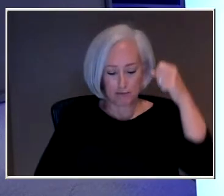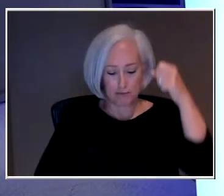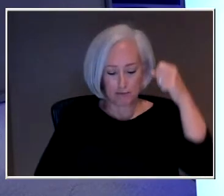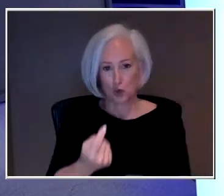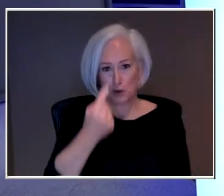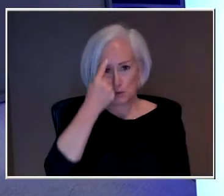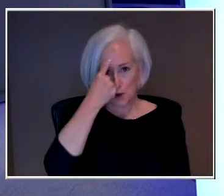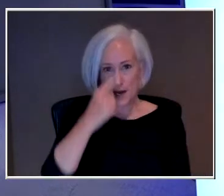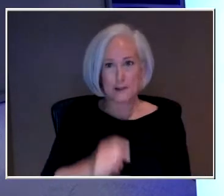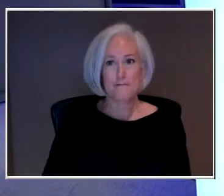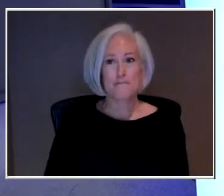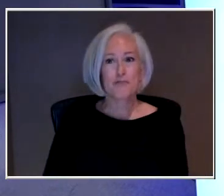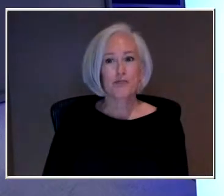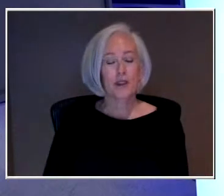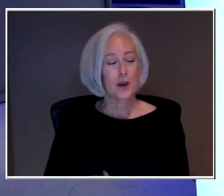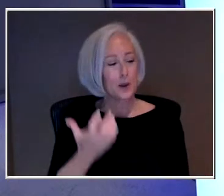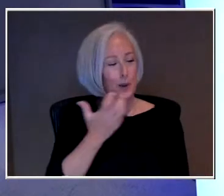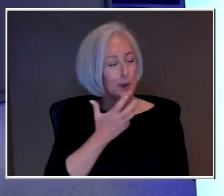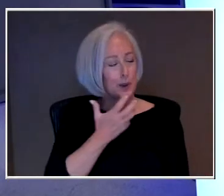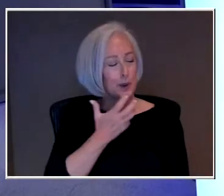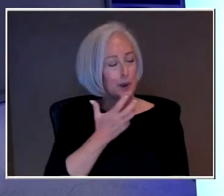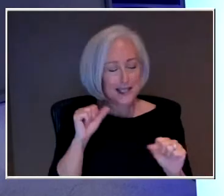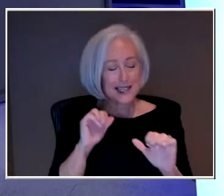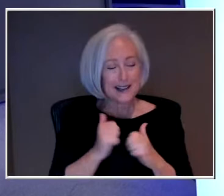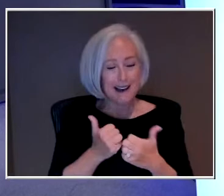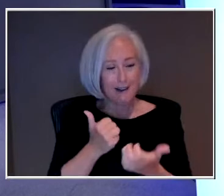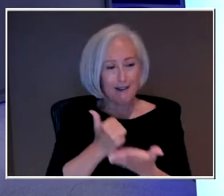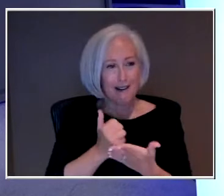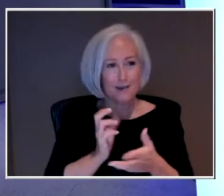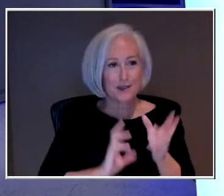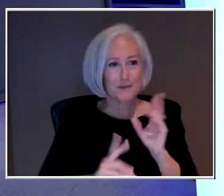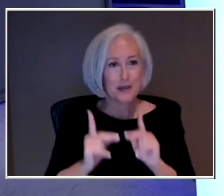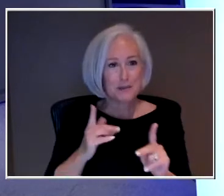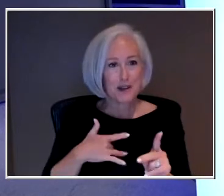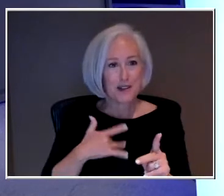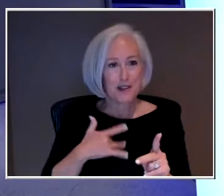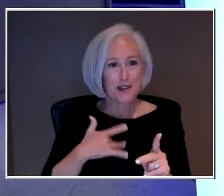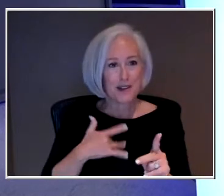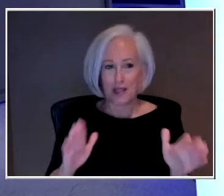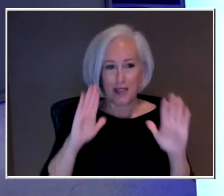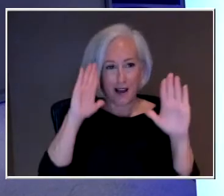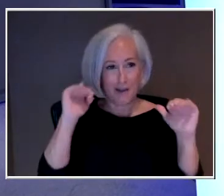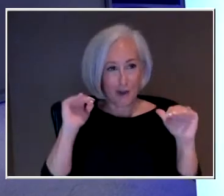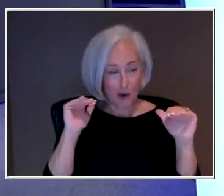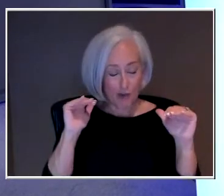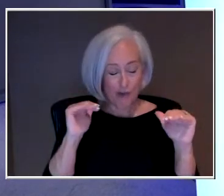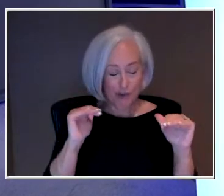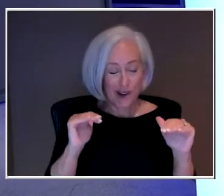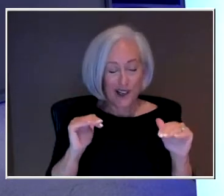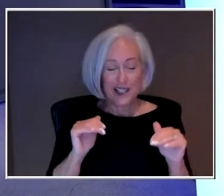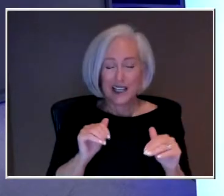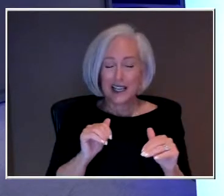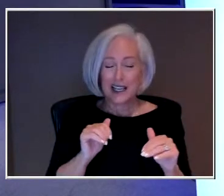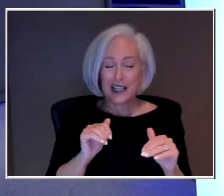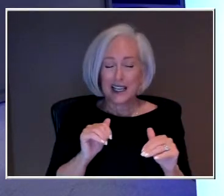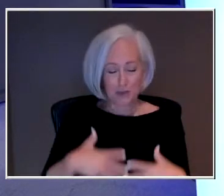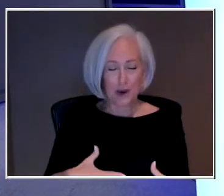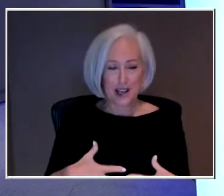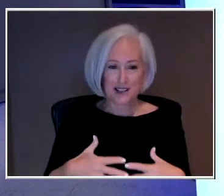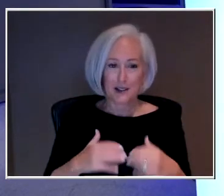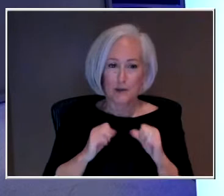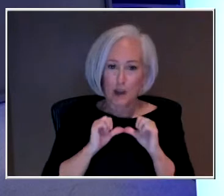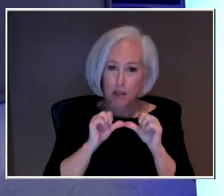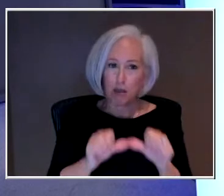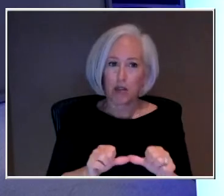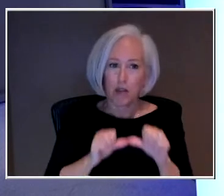were feeling helpless for a while. It can be so depressing to have chronic pain. Both of our guests today, hopefully when